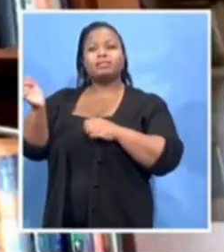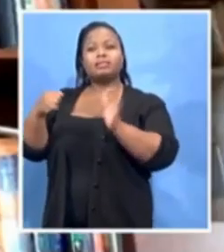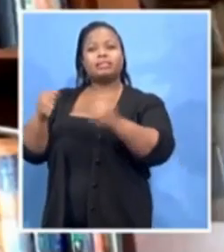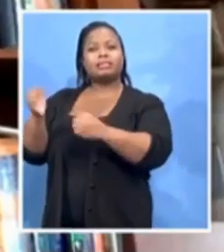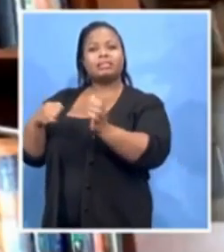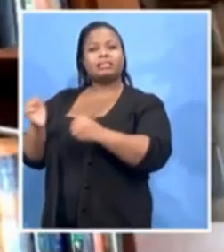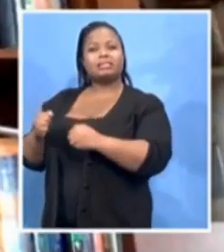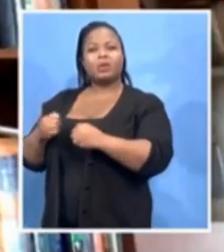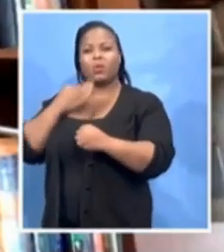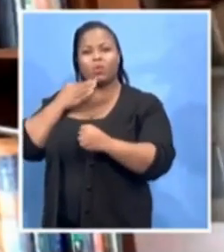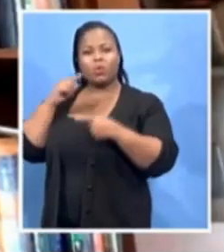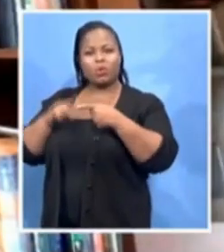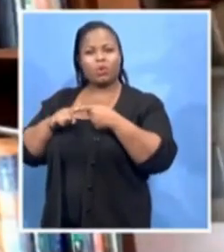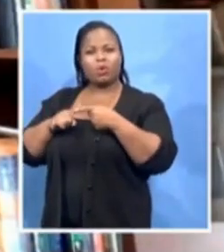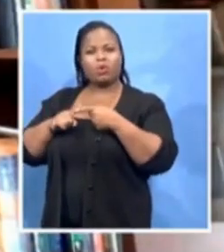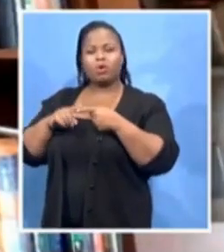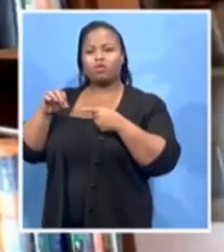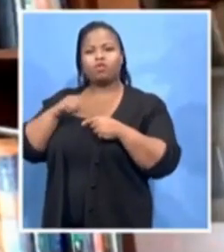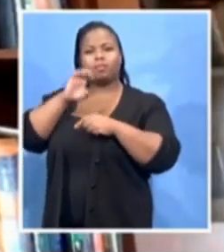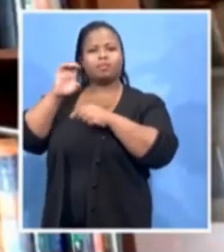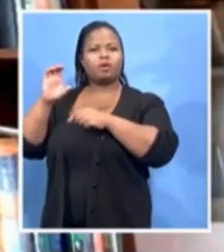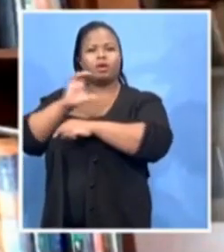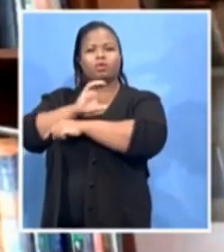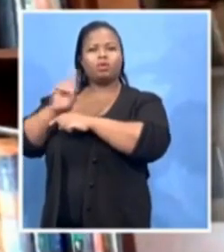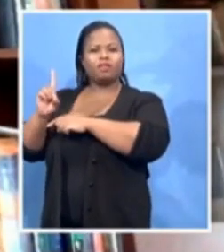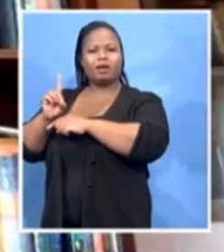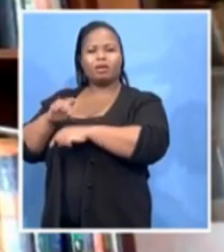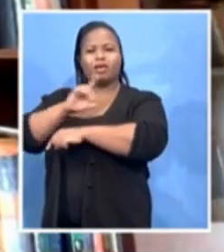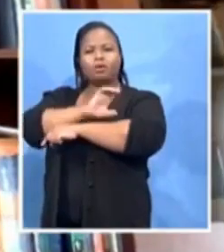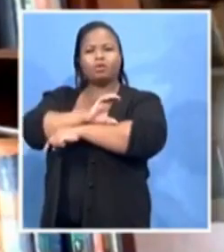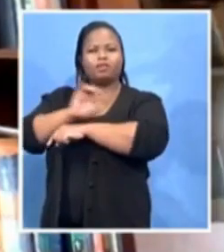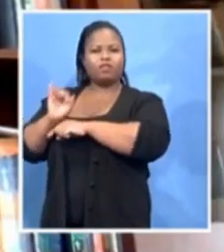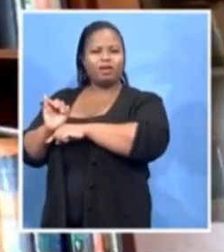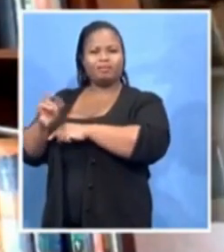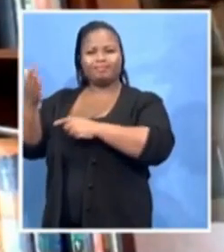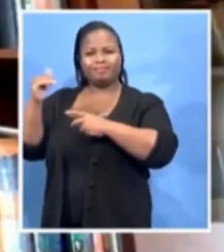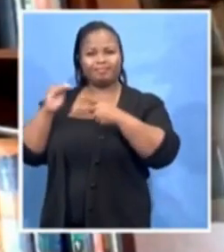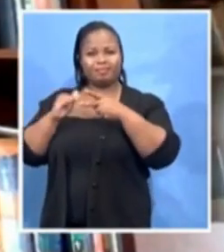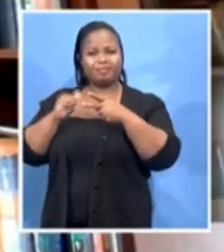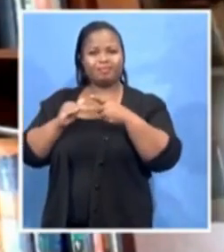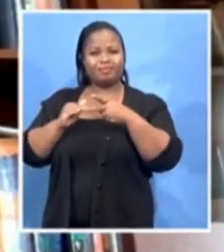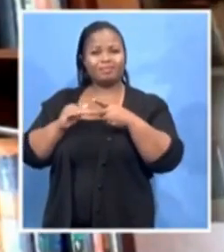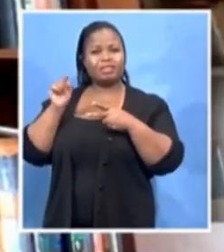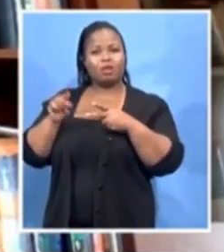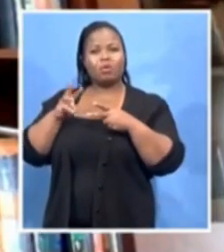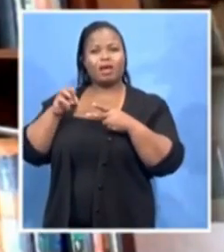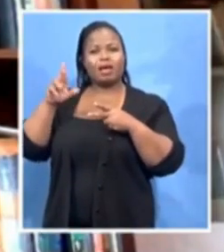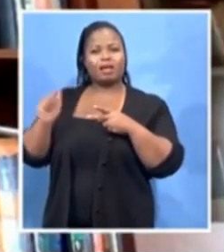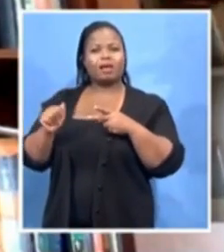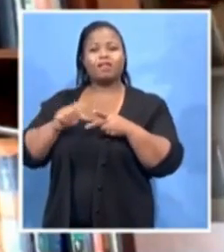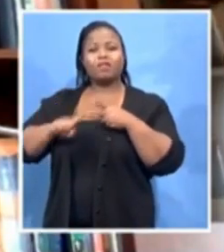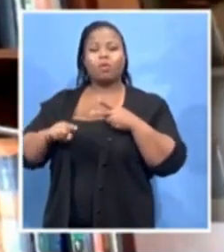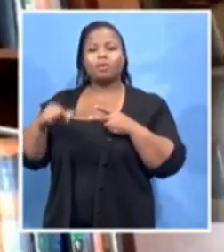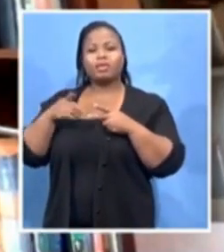d'Ivoire. Recruits such as Daouda Kairaba Jawara of Guinea. And others who